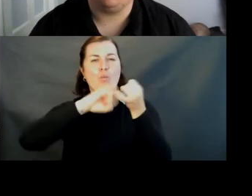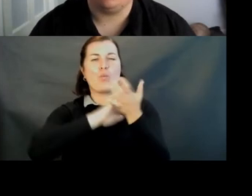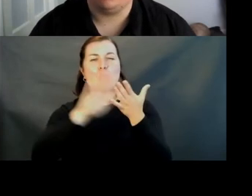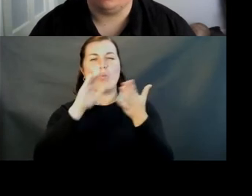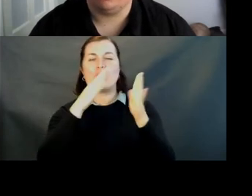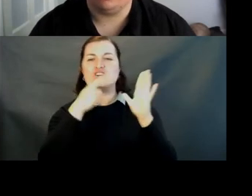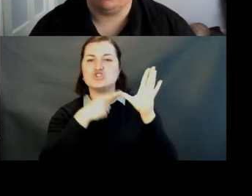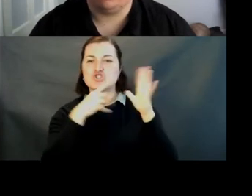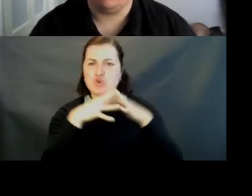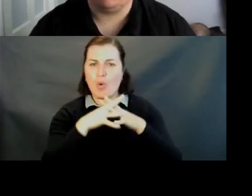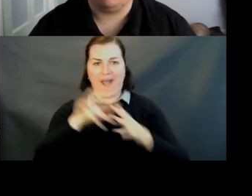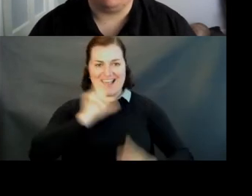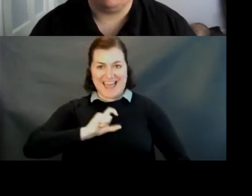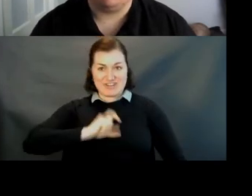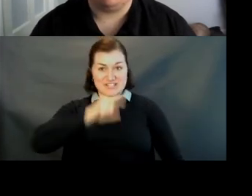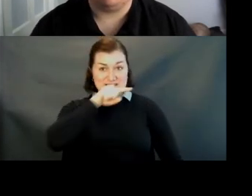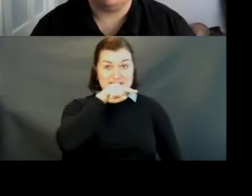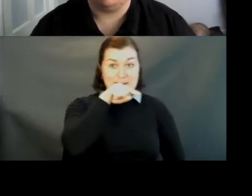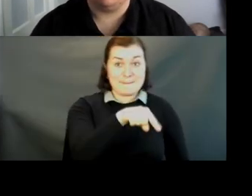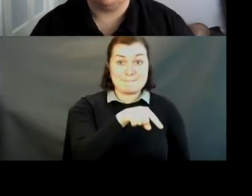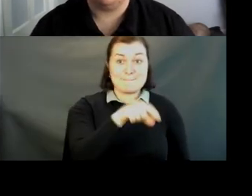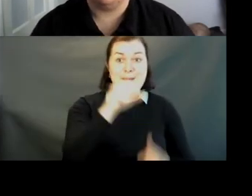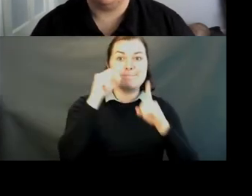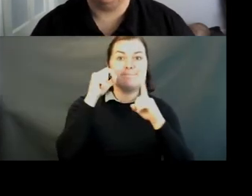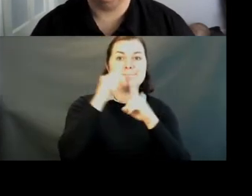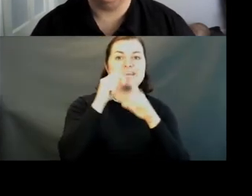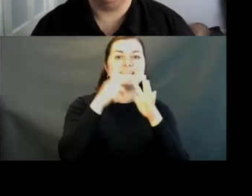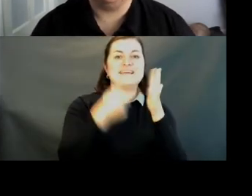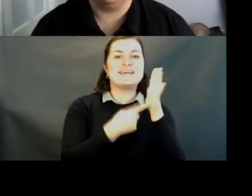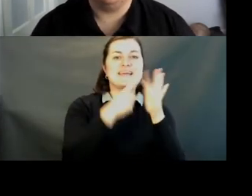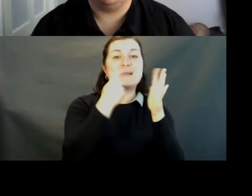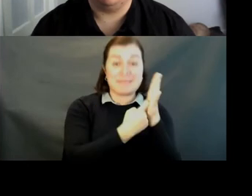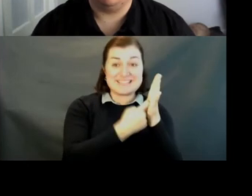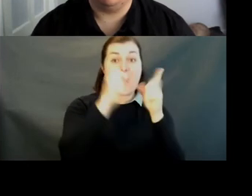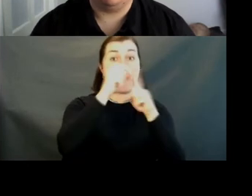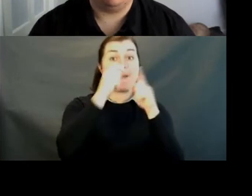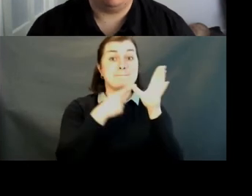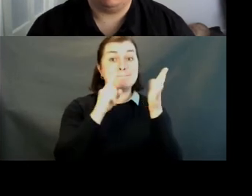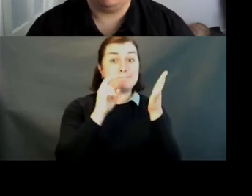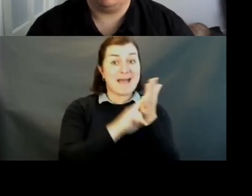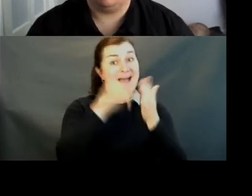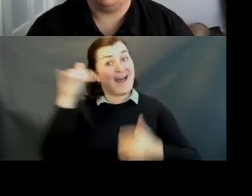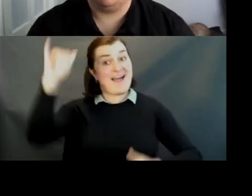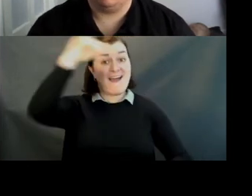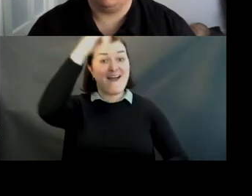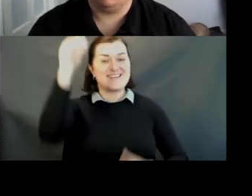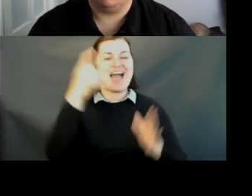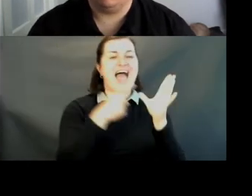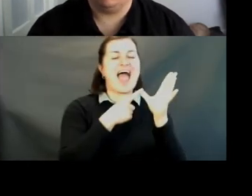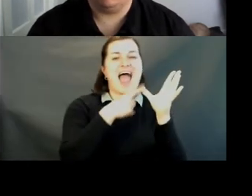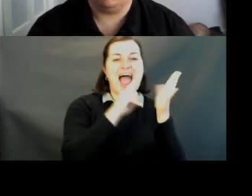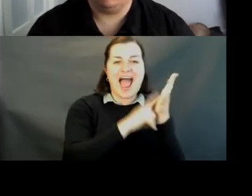actually based on, meeting sometime afterwards. So they're